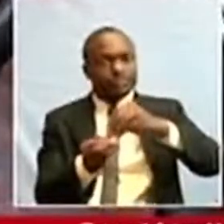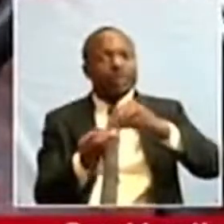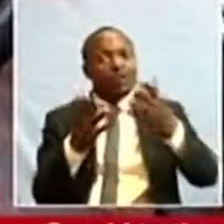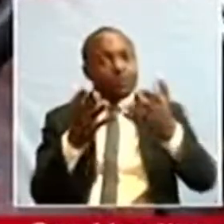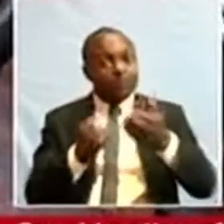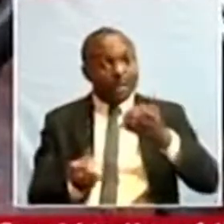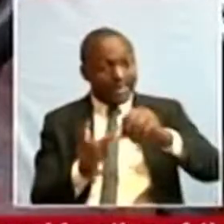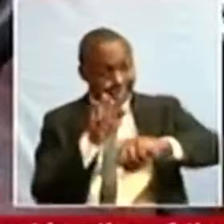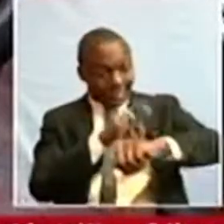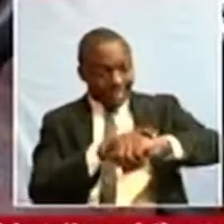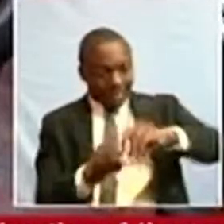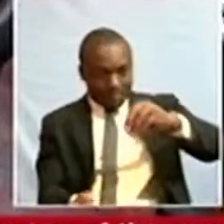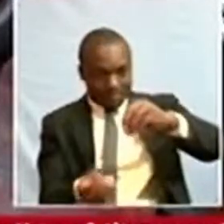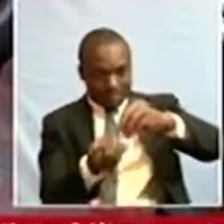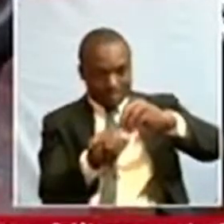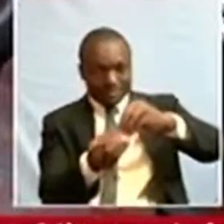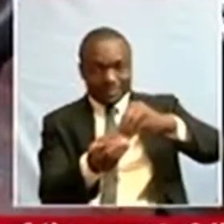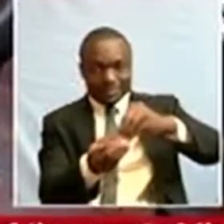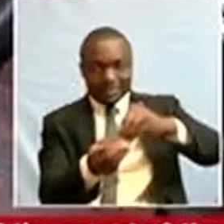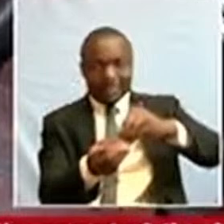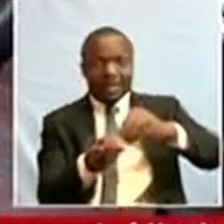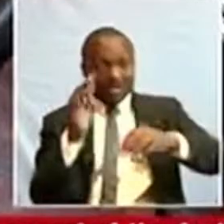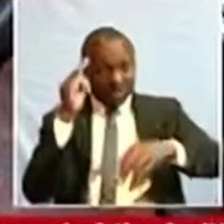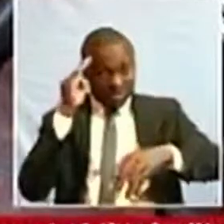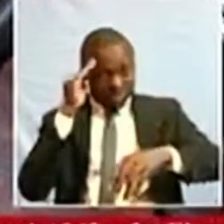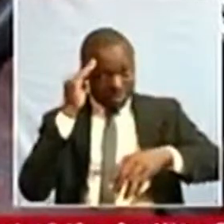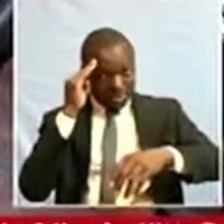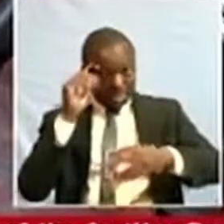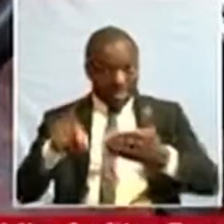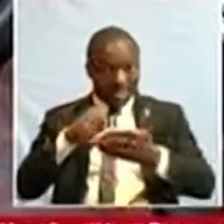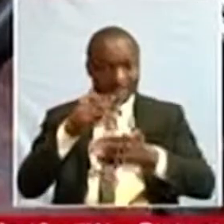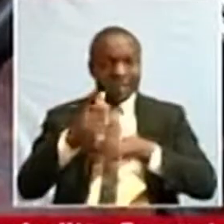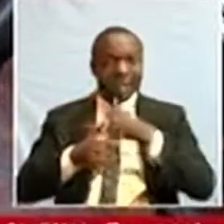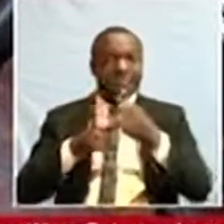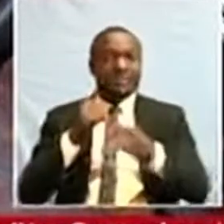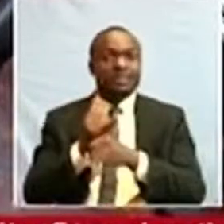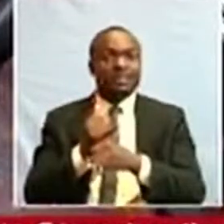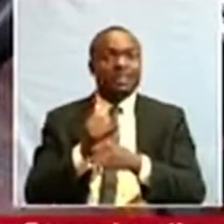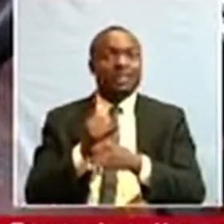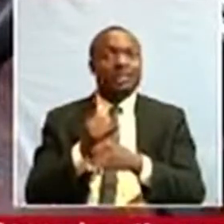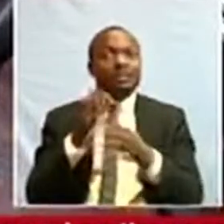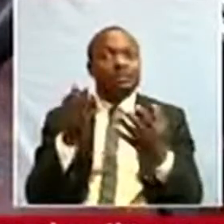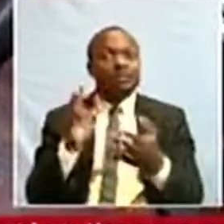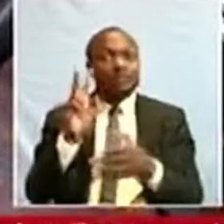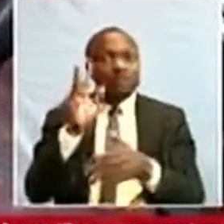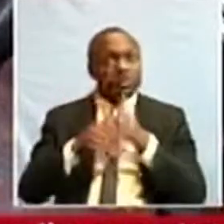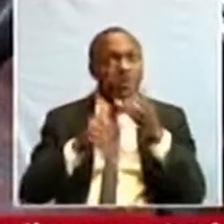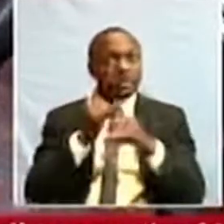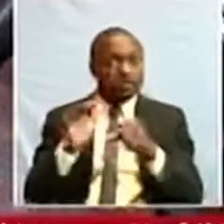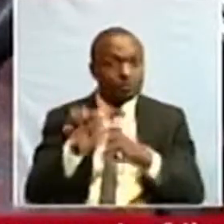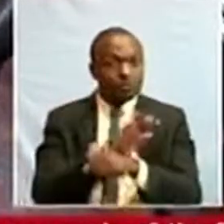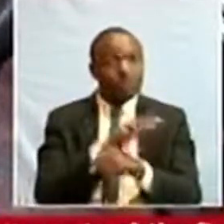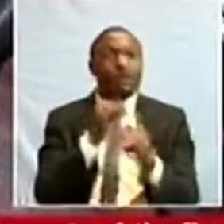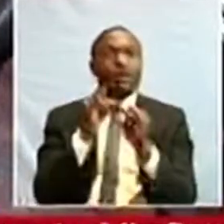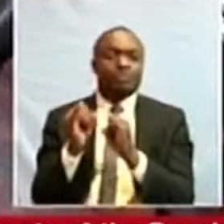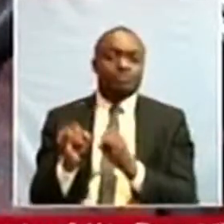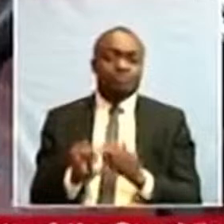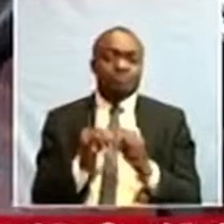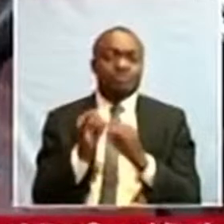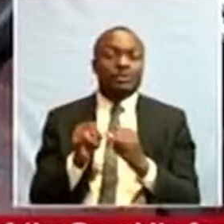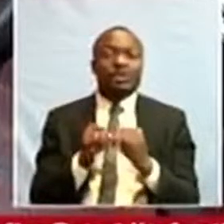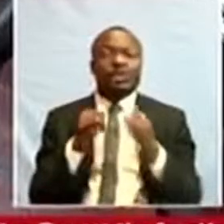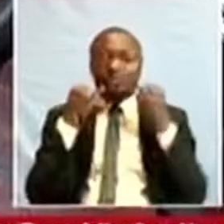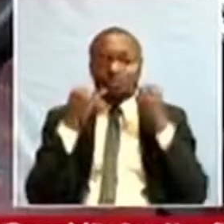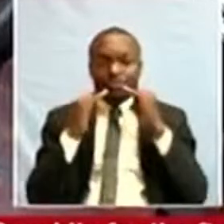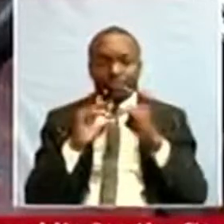a timeline for us. We know it's this year moving forward. So what is the timeline? Is it taking you 2 years to fully implement? You tell us. We